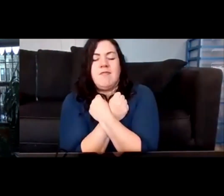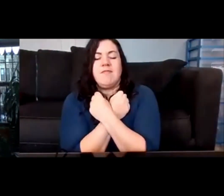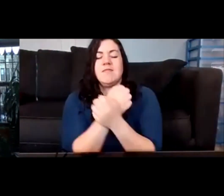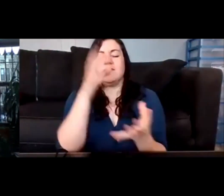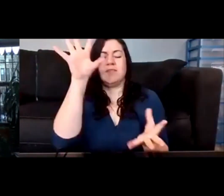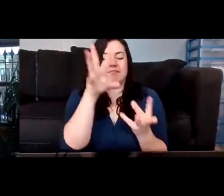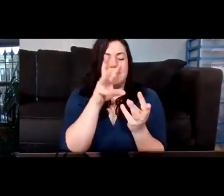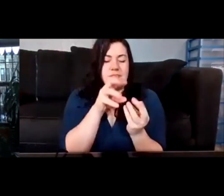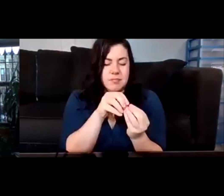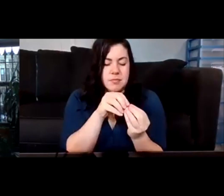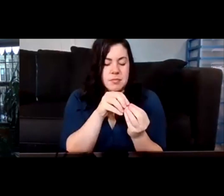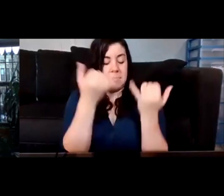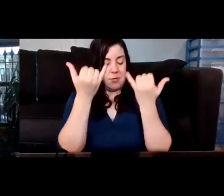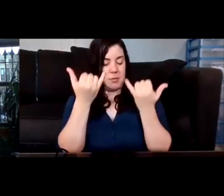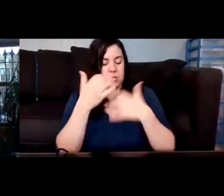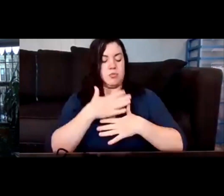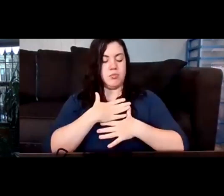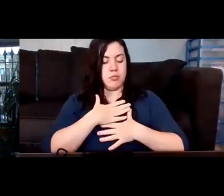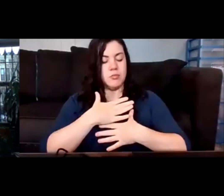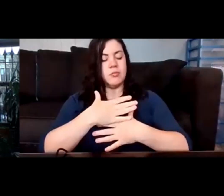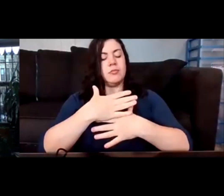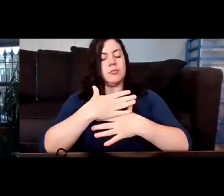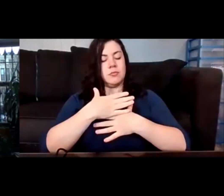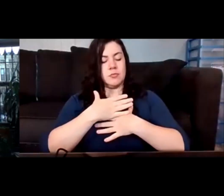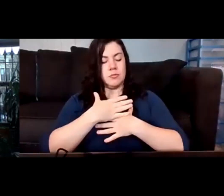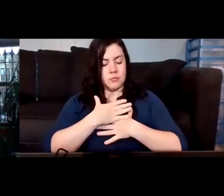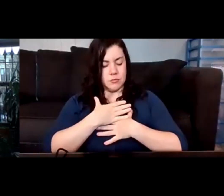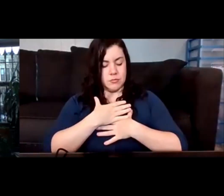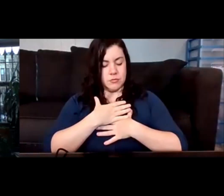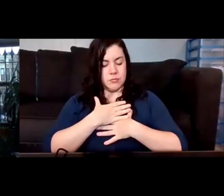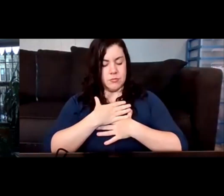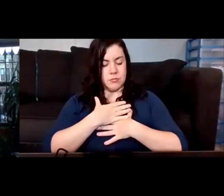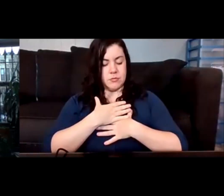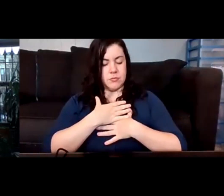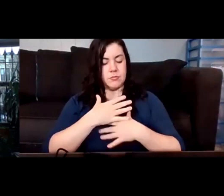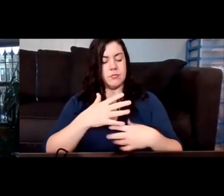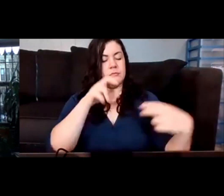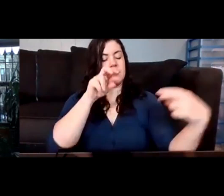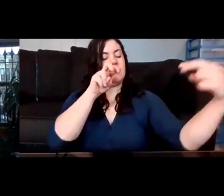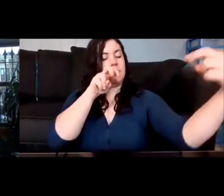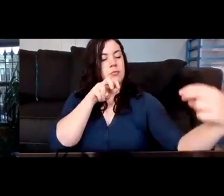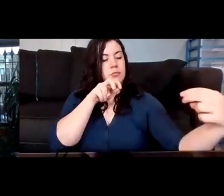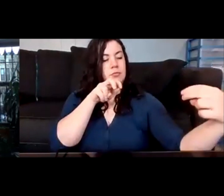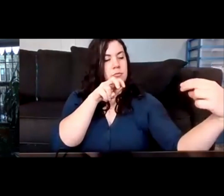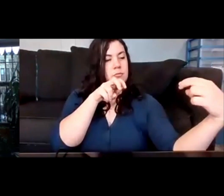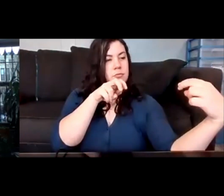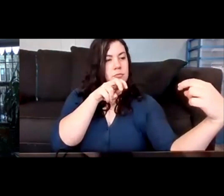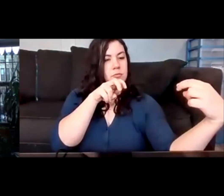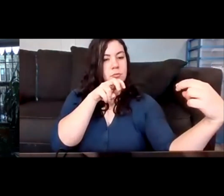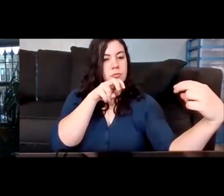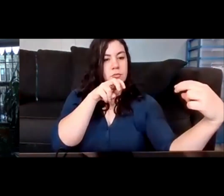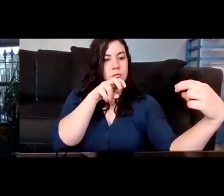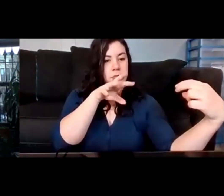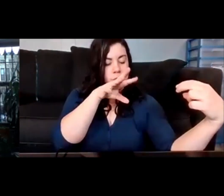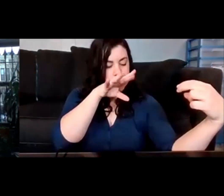And as you're breathing here, let the breath bring the mirror self closer and